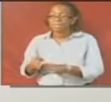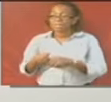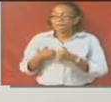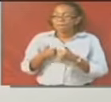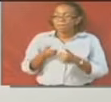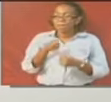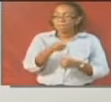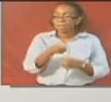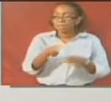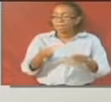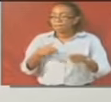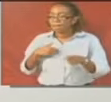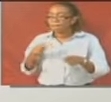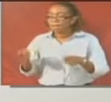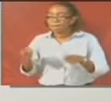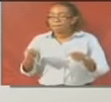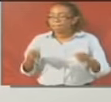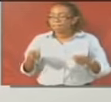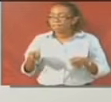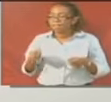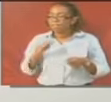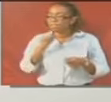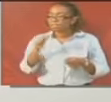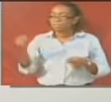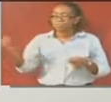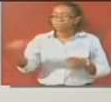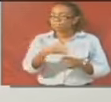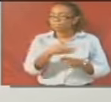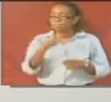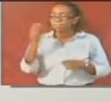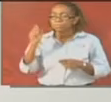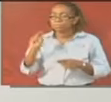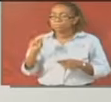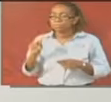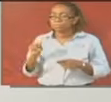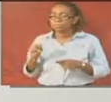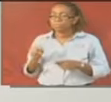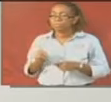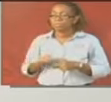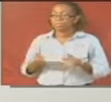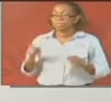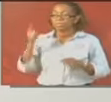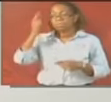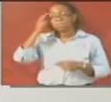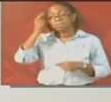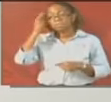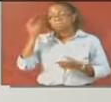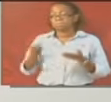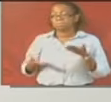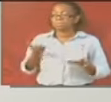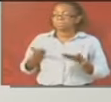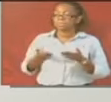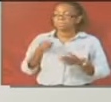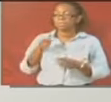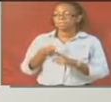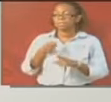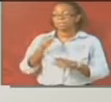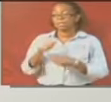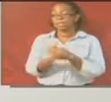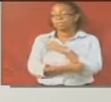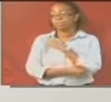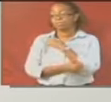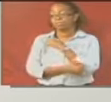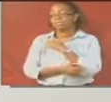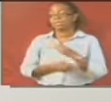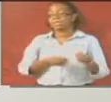the variant itself is known to be a South American variant and therefore would be a variant that would have been introduced